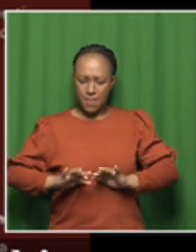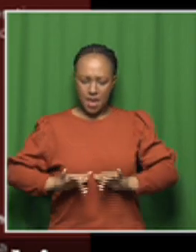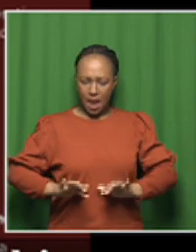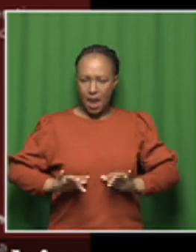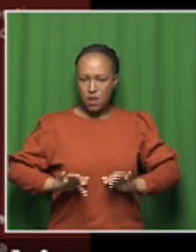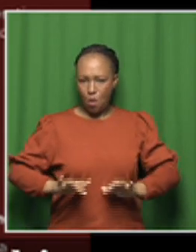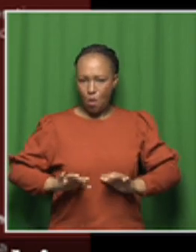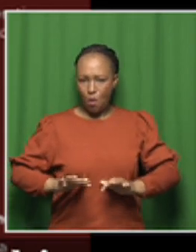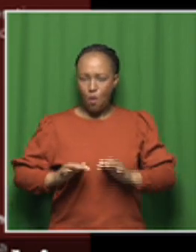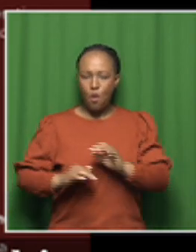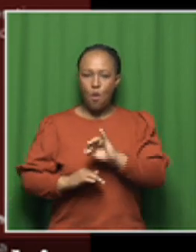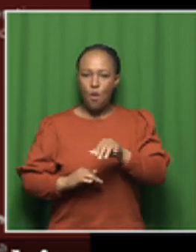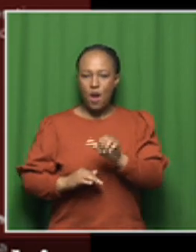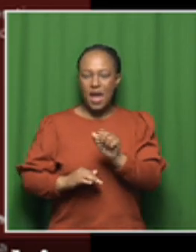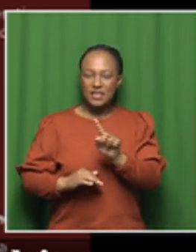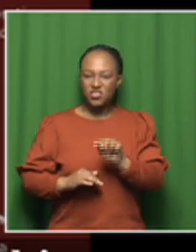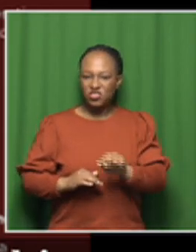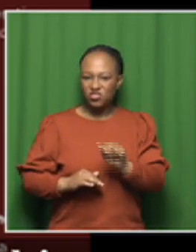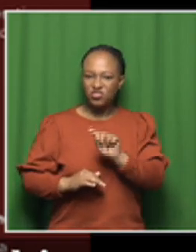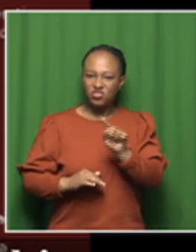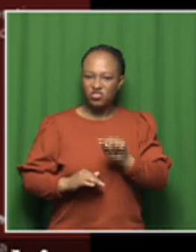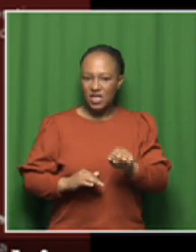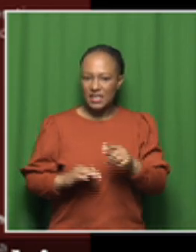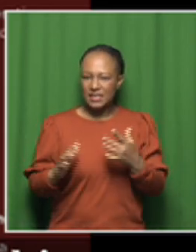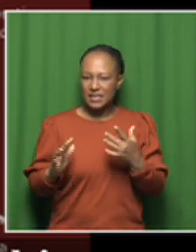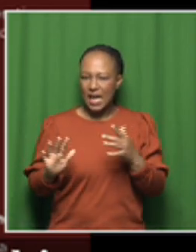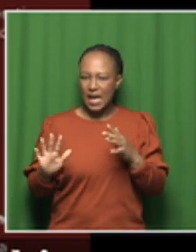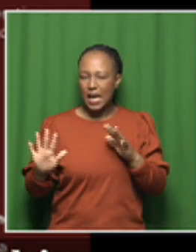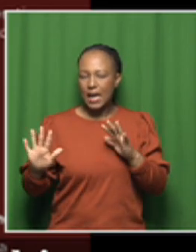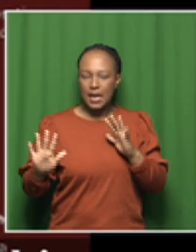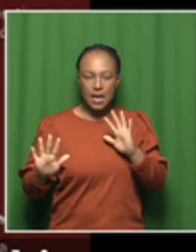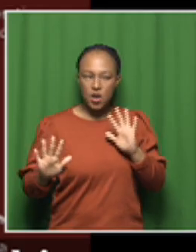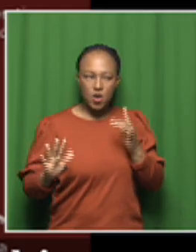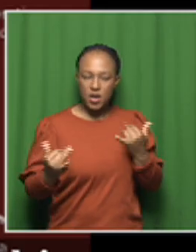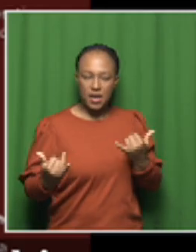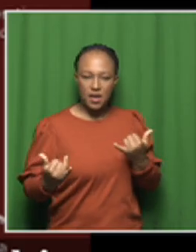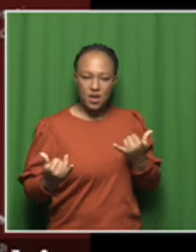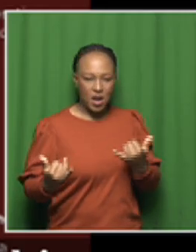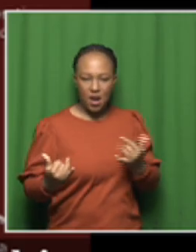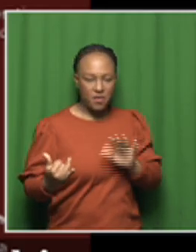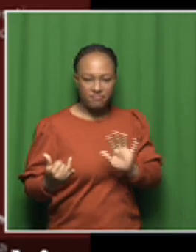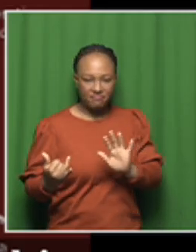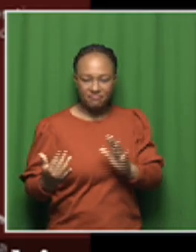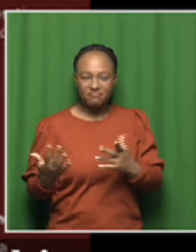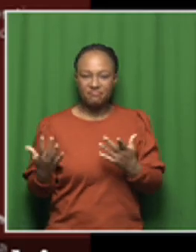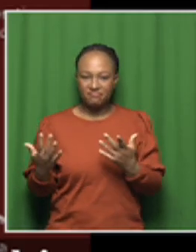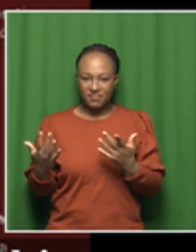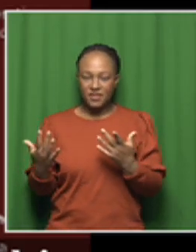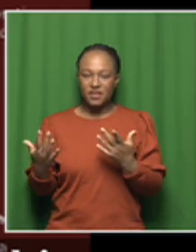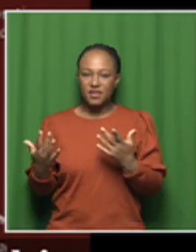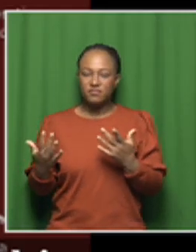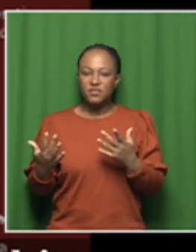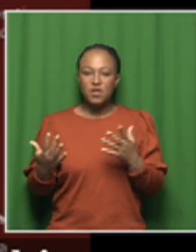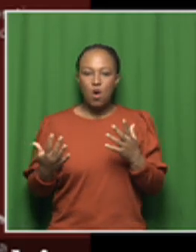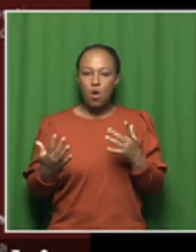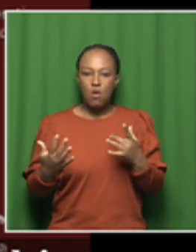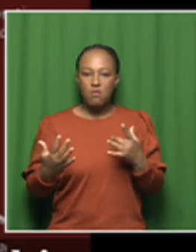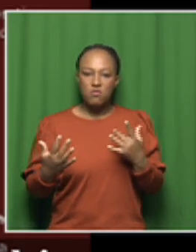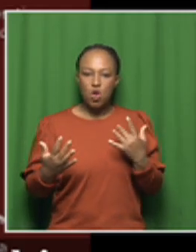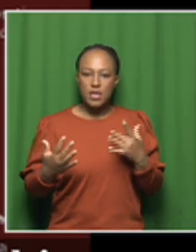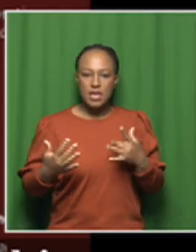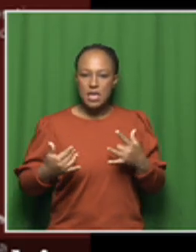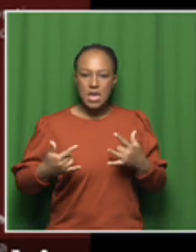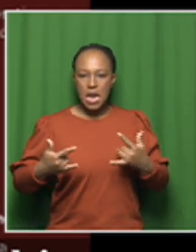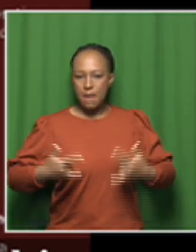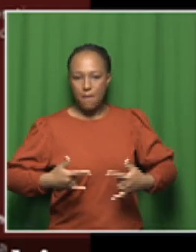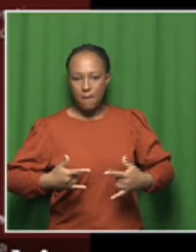well, okay, not now. Let's do jazz, because jazz like a mother body genre kind of thing. But to hip hop. So and I thought,